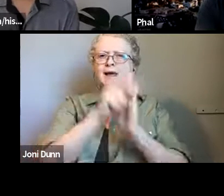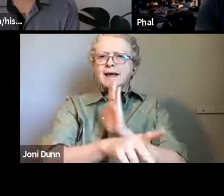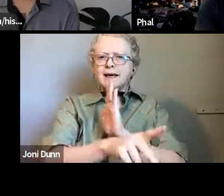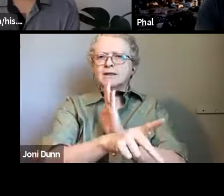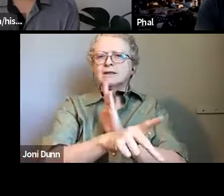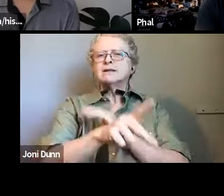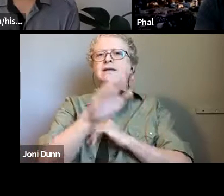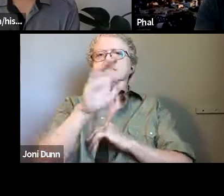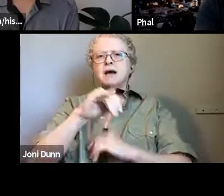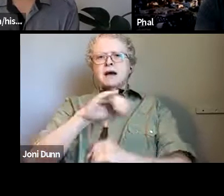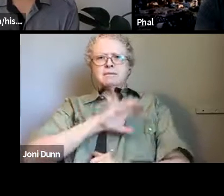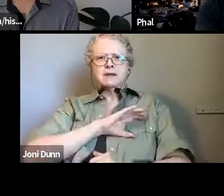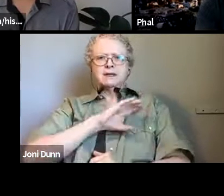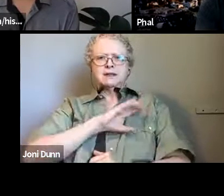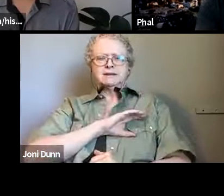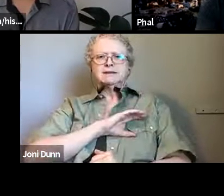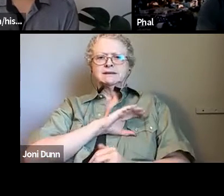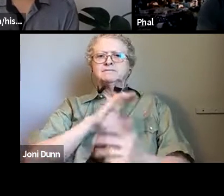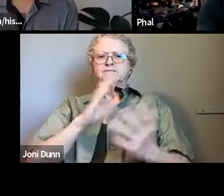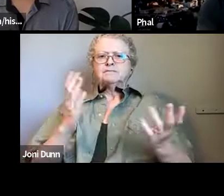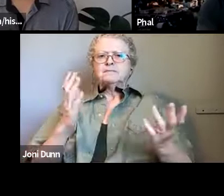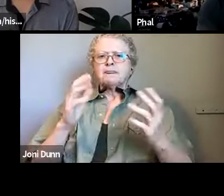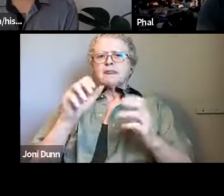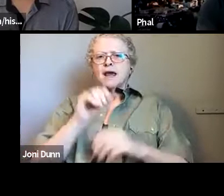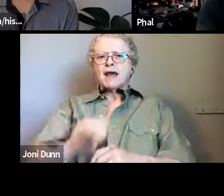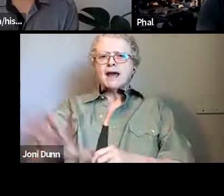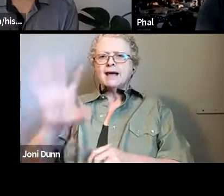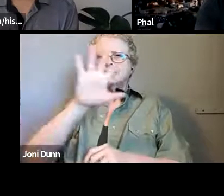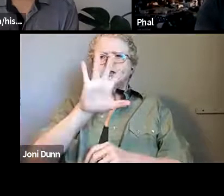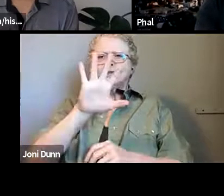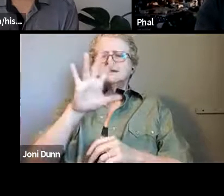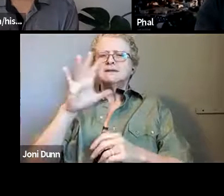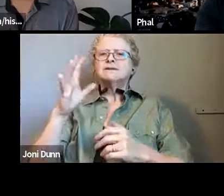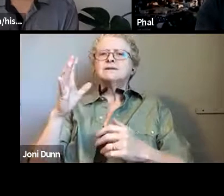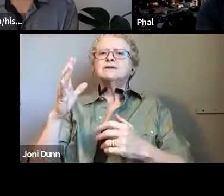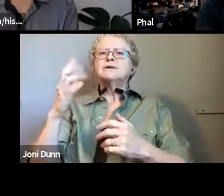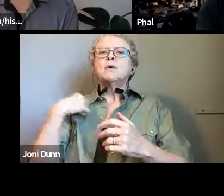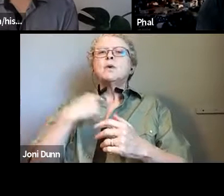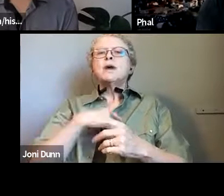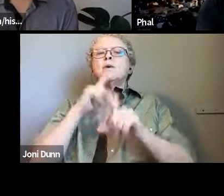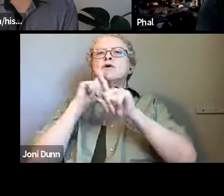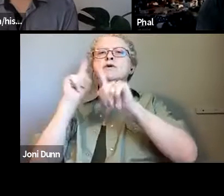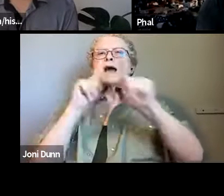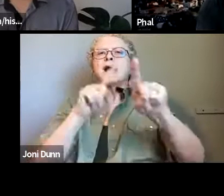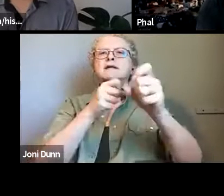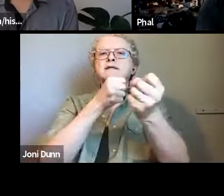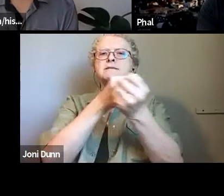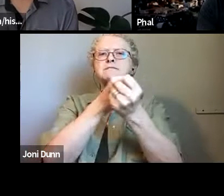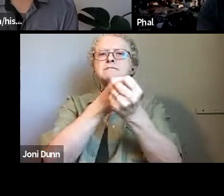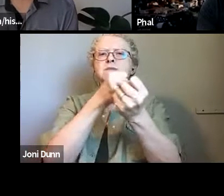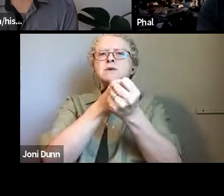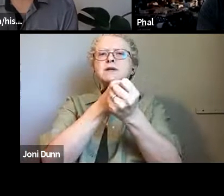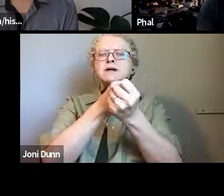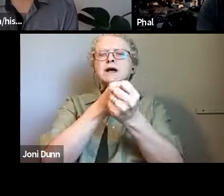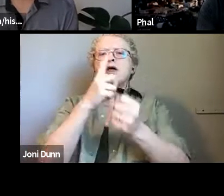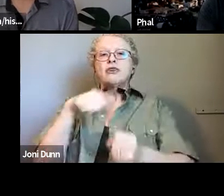breakdown, and us as Asians were coming out to the actions and supporting. And for those of us that knew each